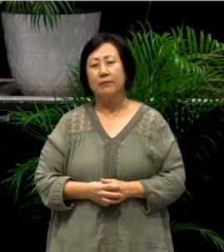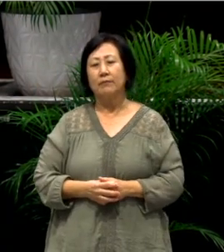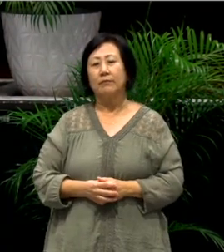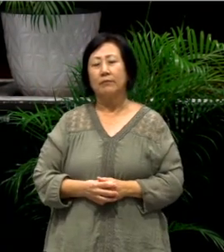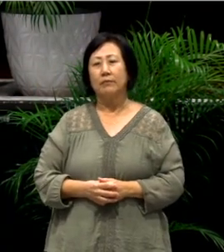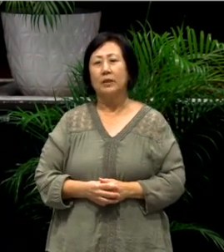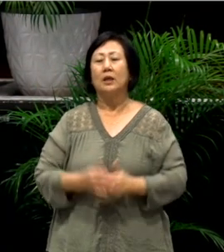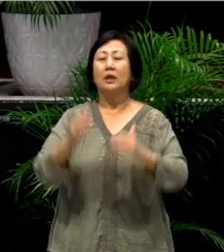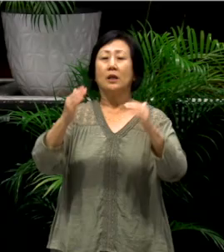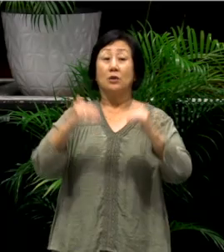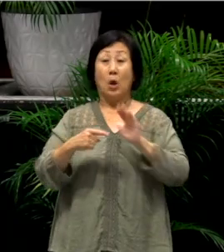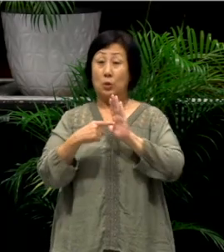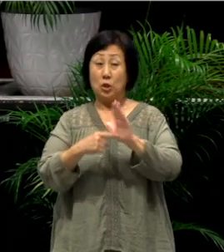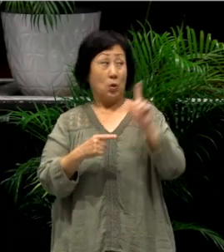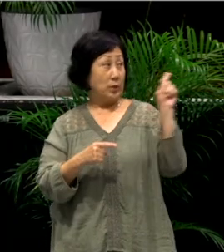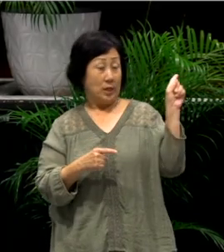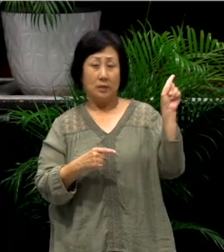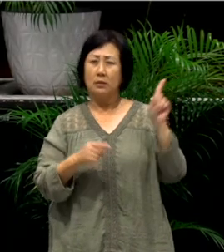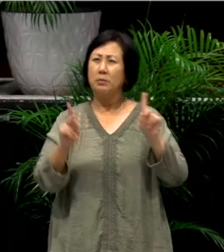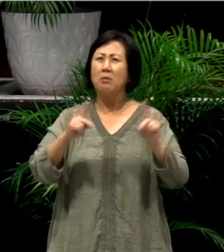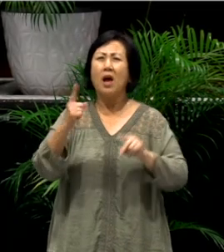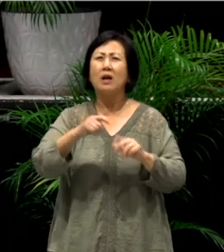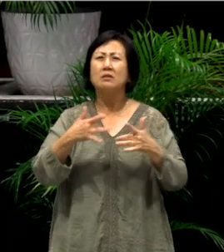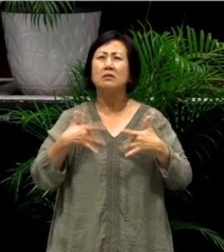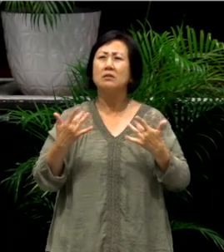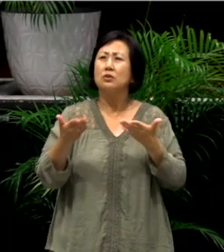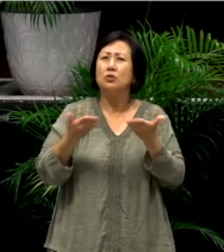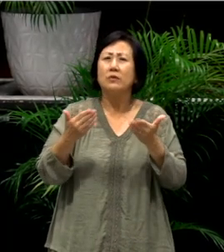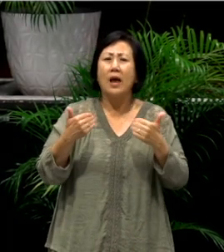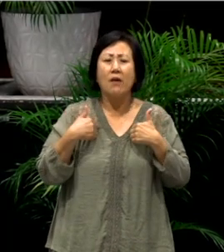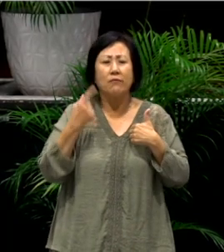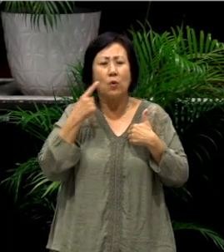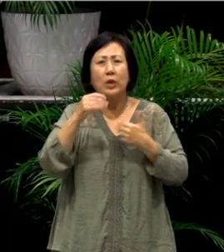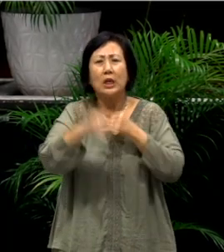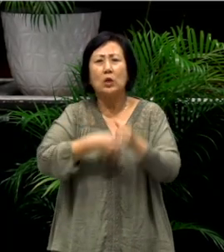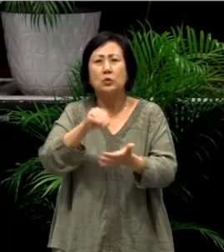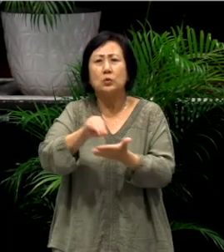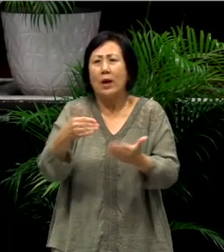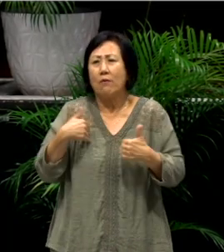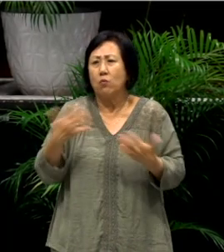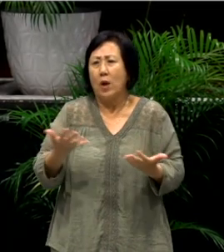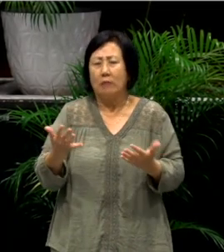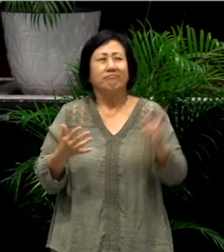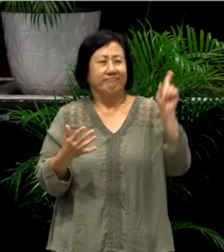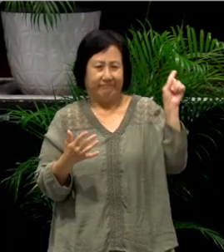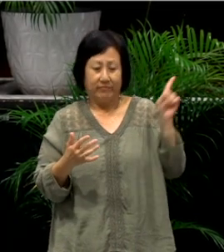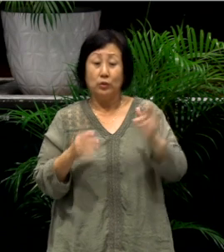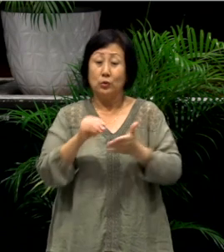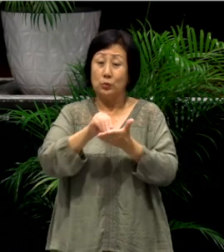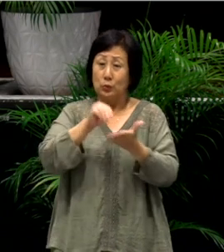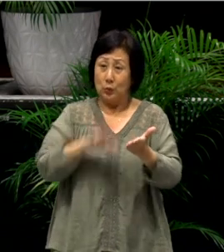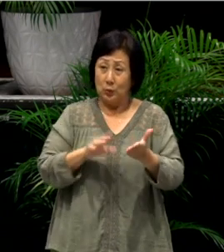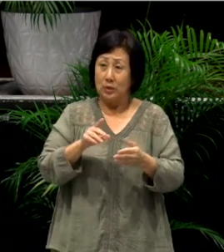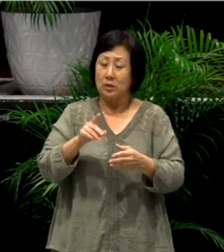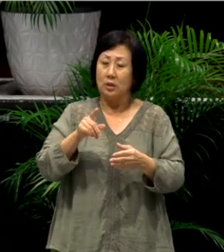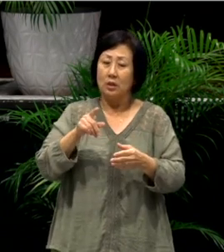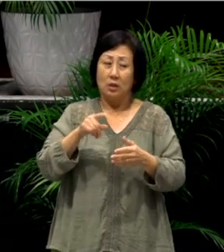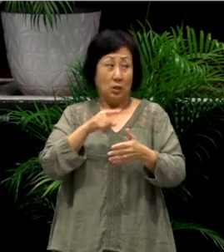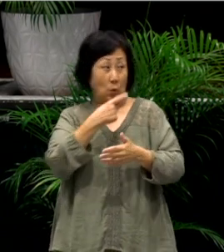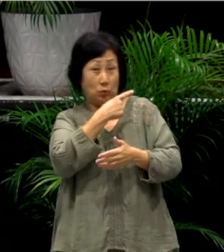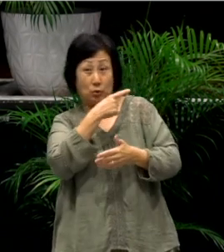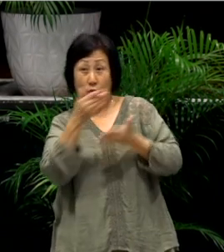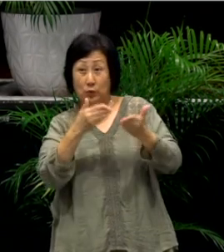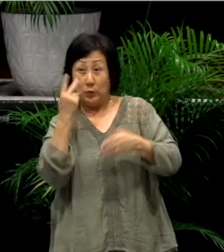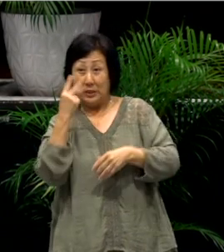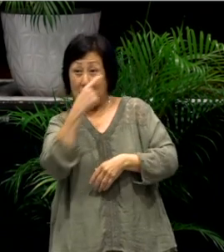So I did want to show this. People often ask what services are available to international students. These services that you see